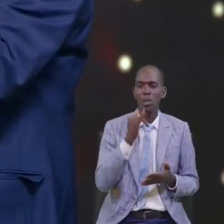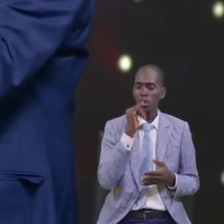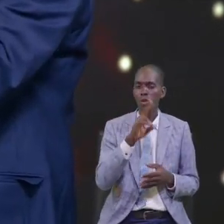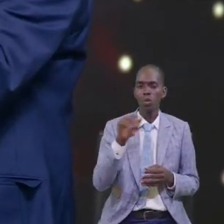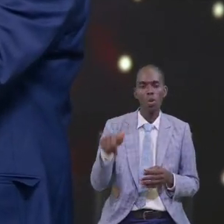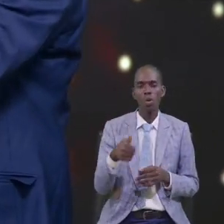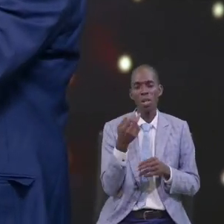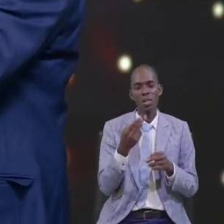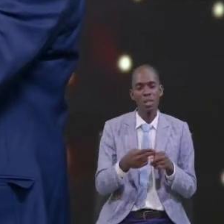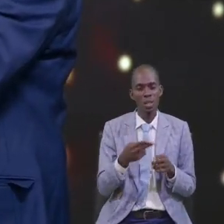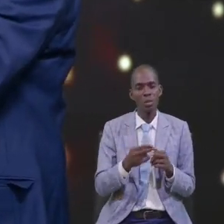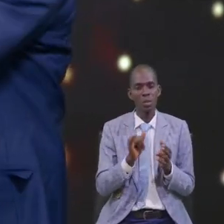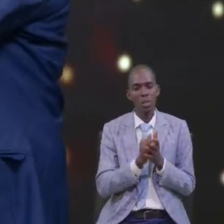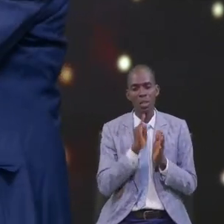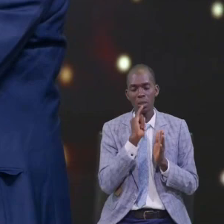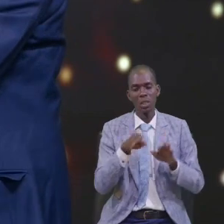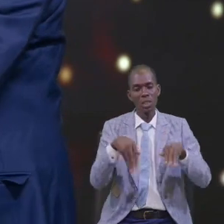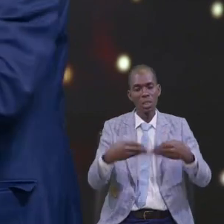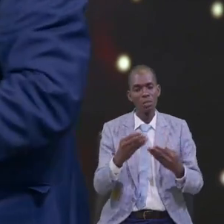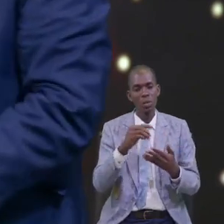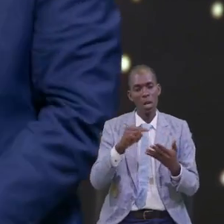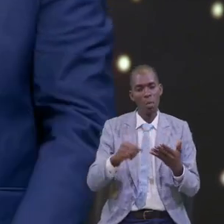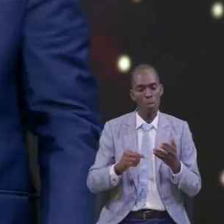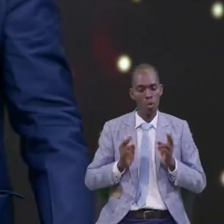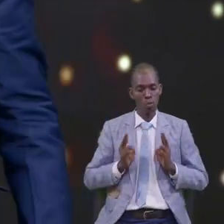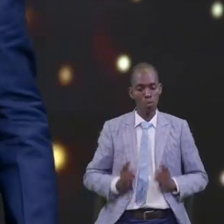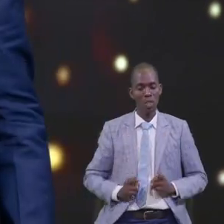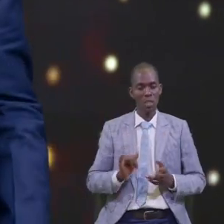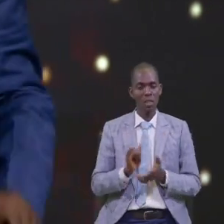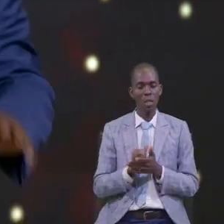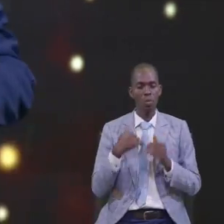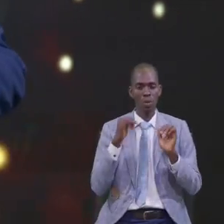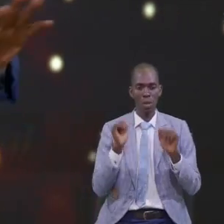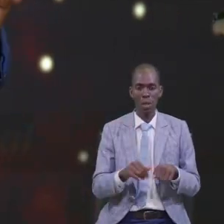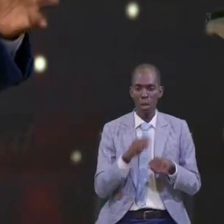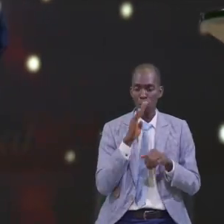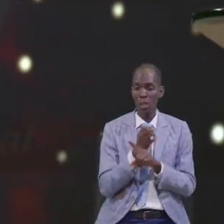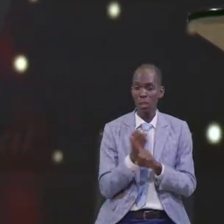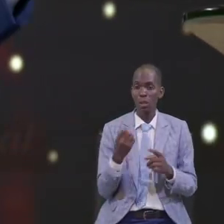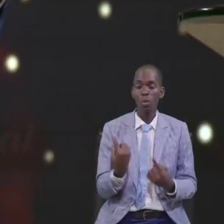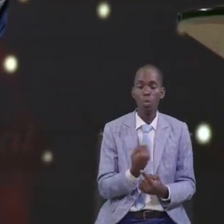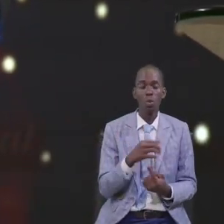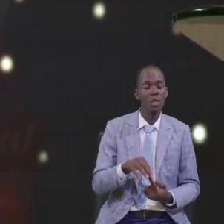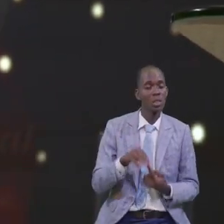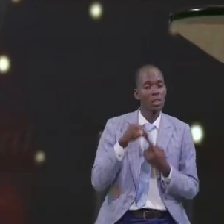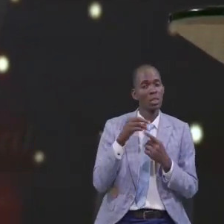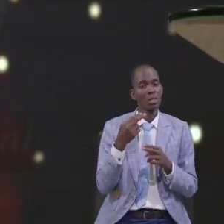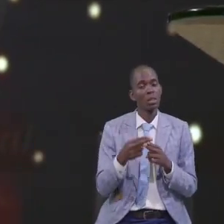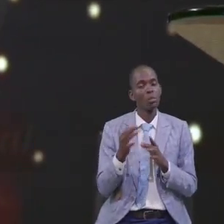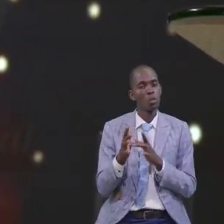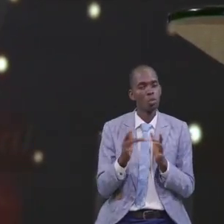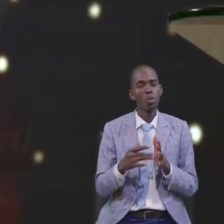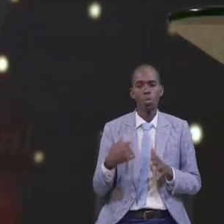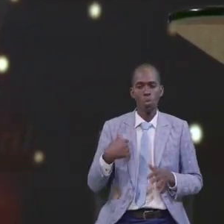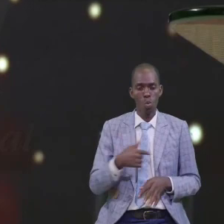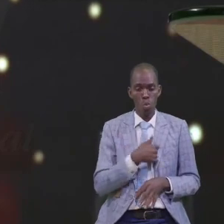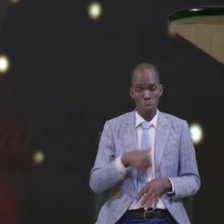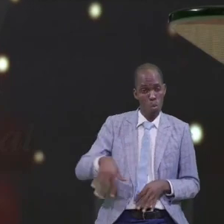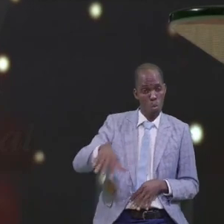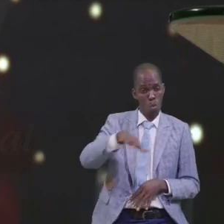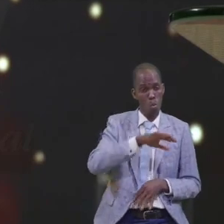given among men by whom we can be saved except the name of Jesus. We're preaching the same thing,